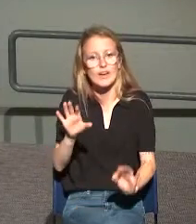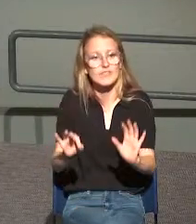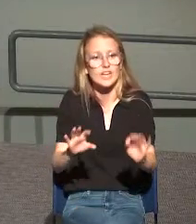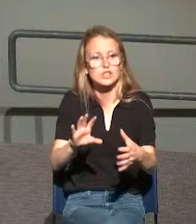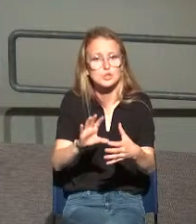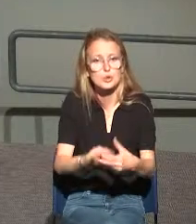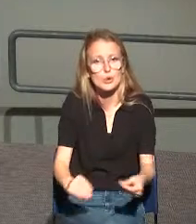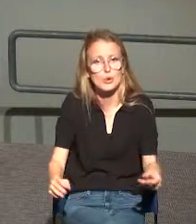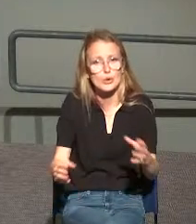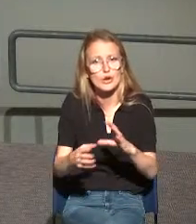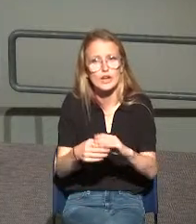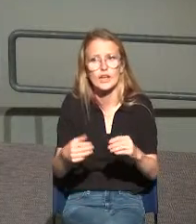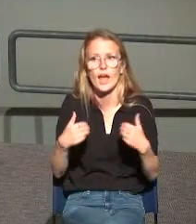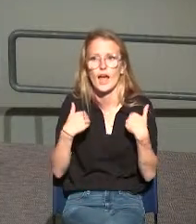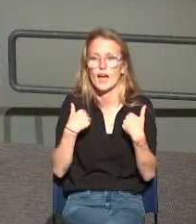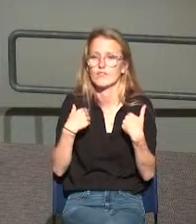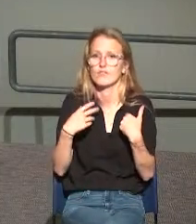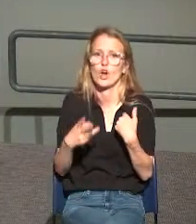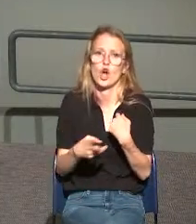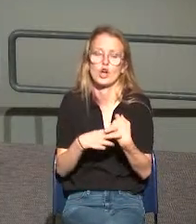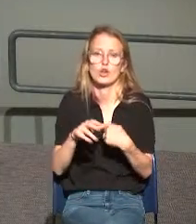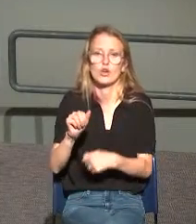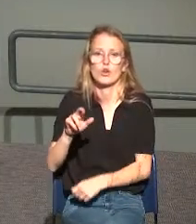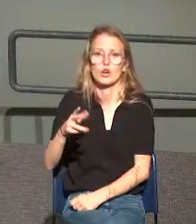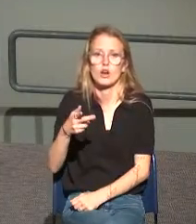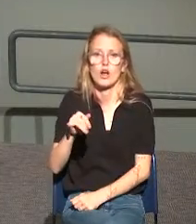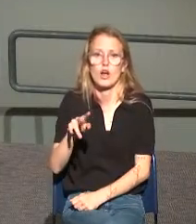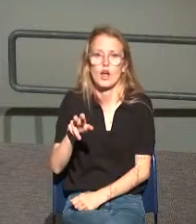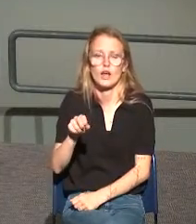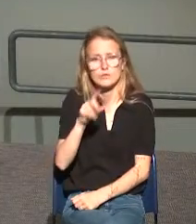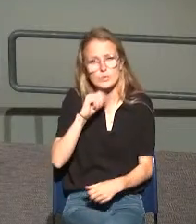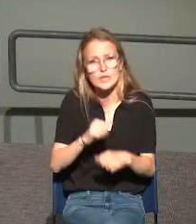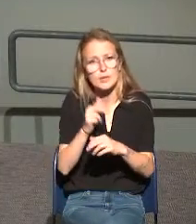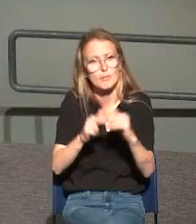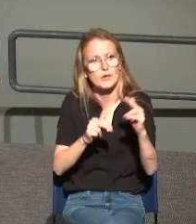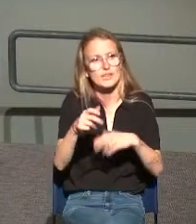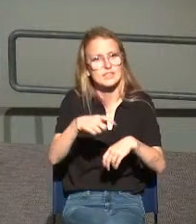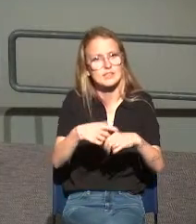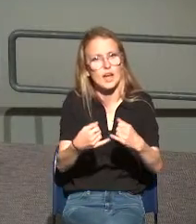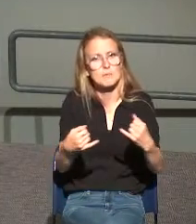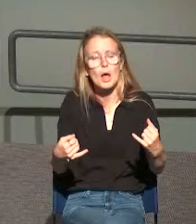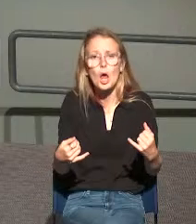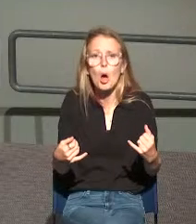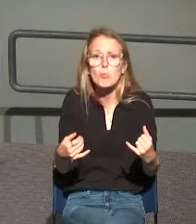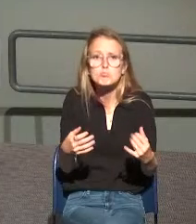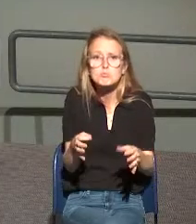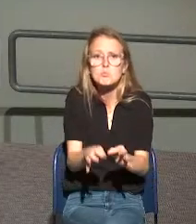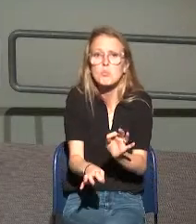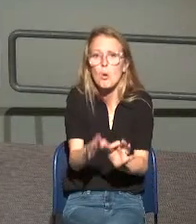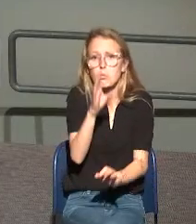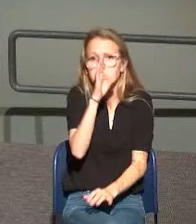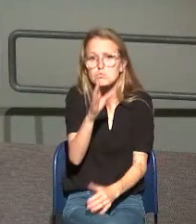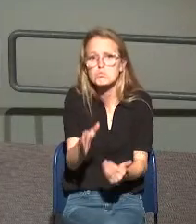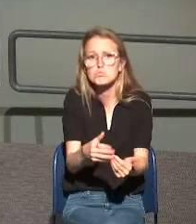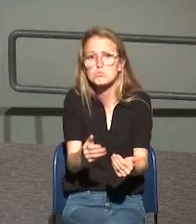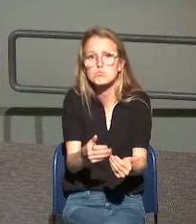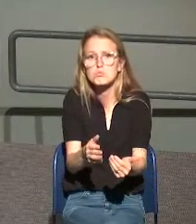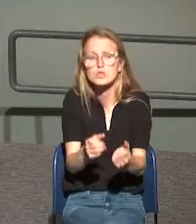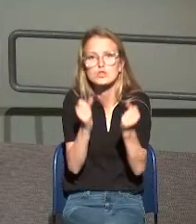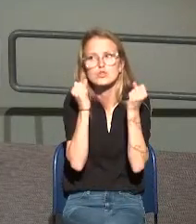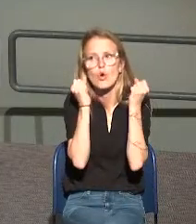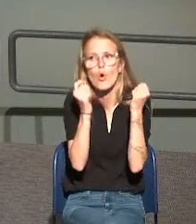there are archives, you know, putting the timelines together was pretty straightforward. You know, there was just so